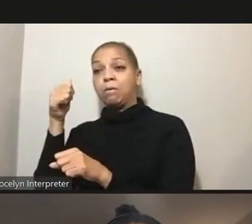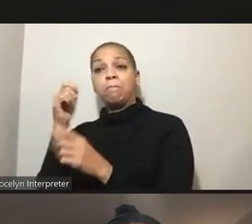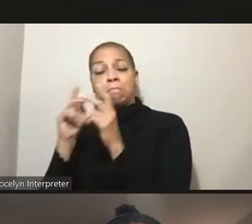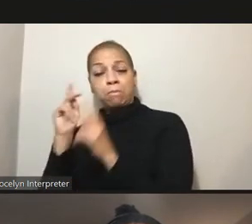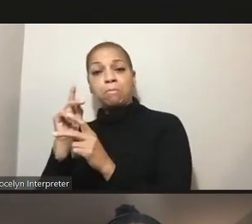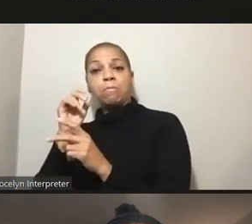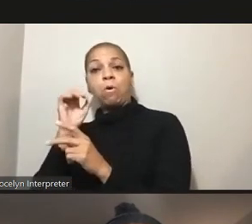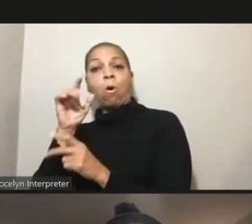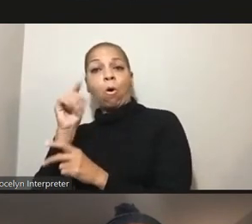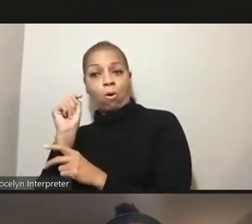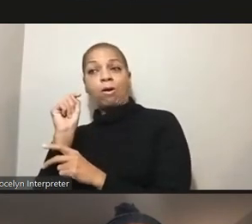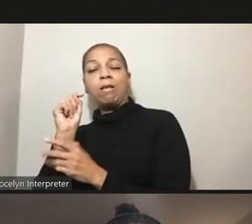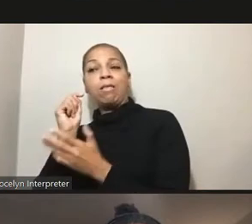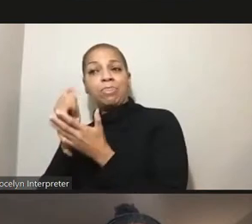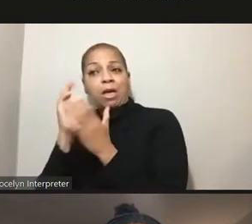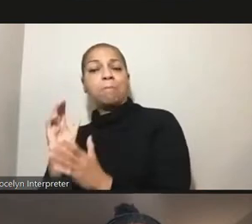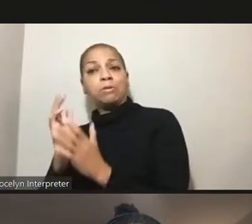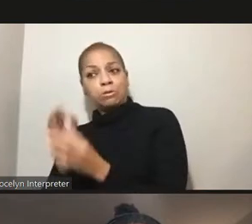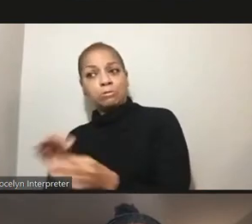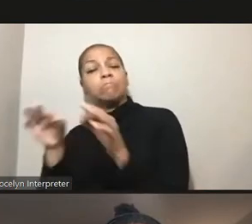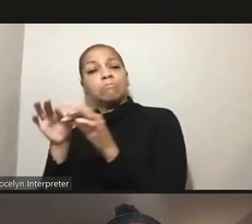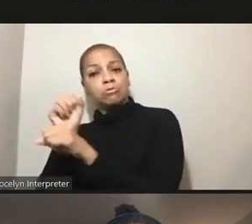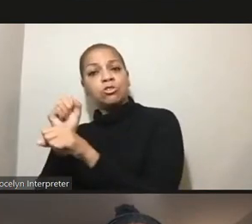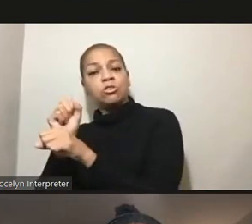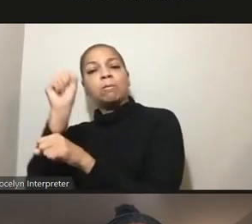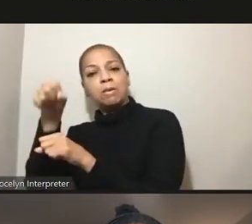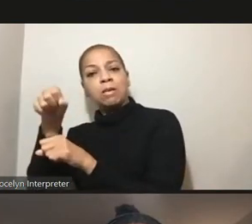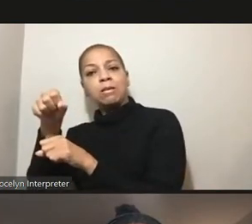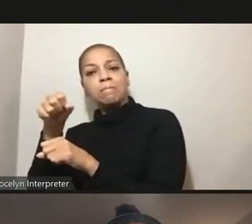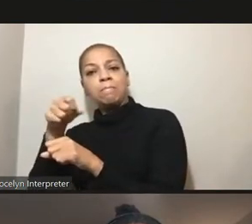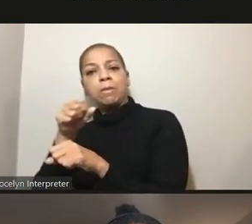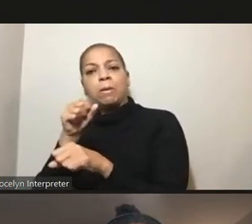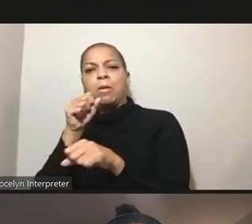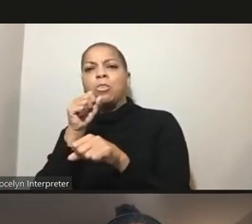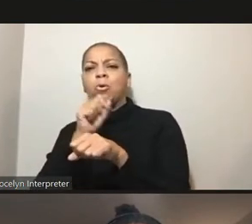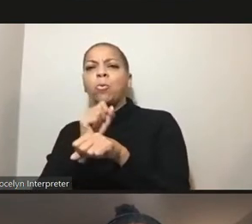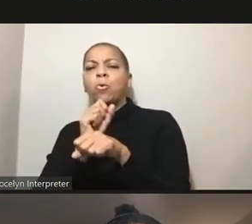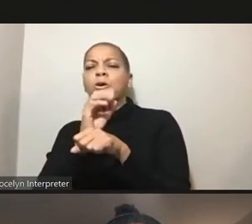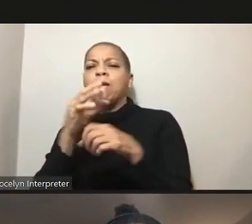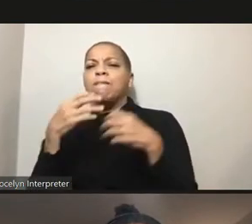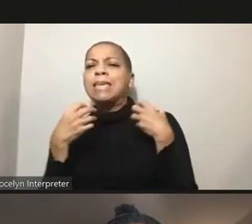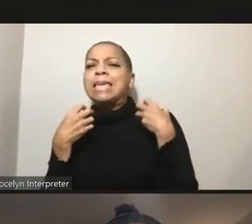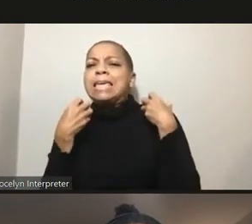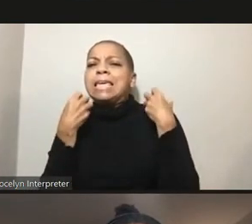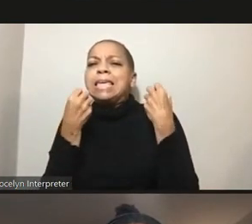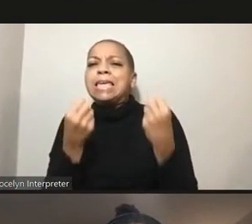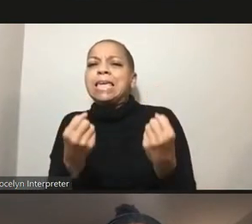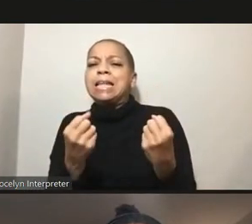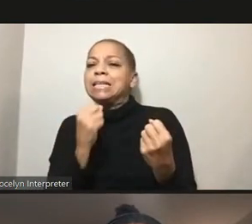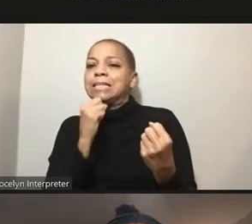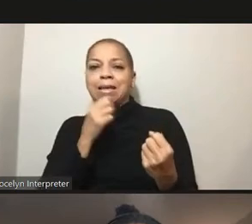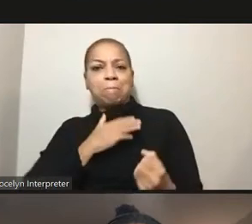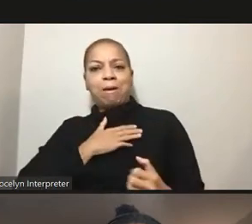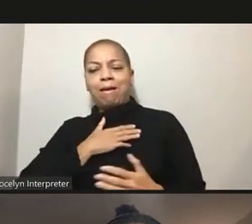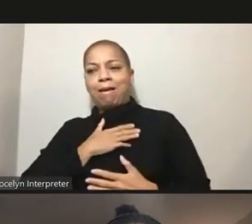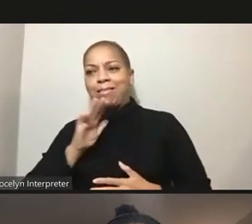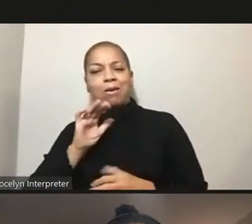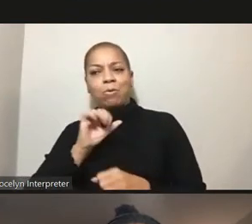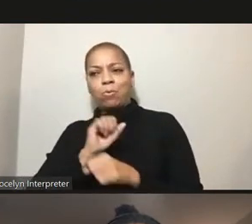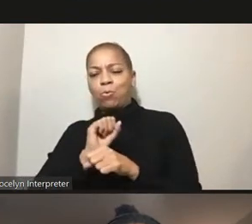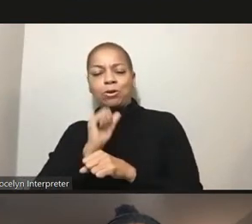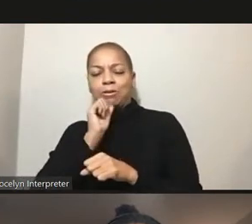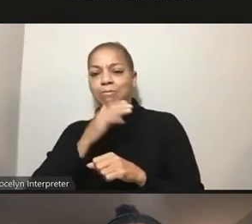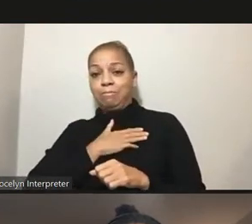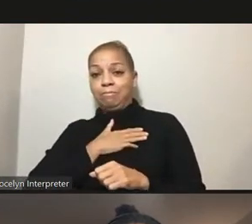very important and powerful job, the work of healing is not mine to do.